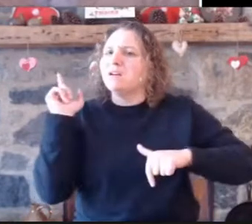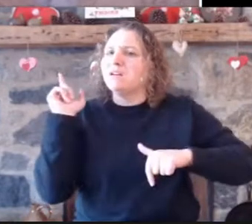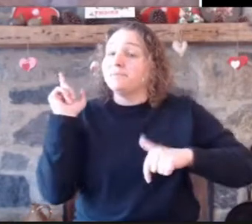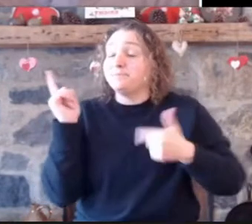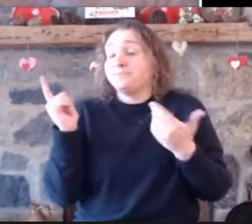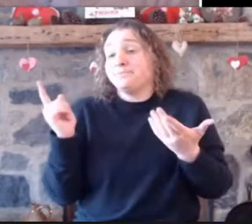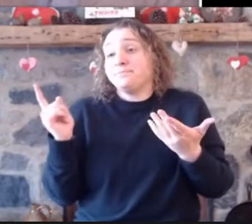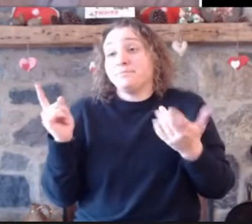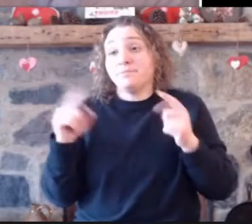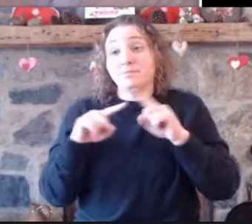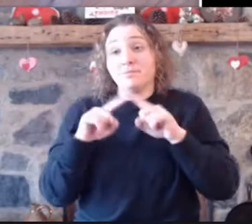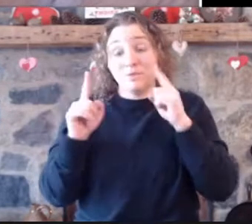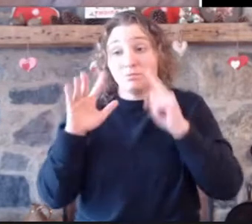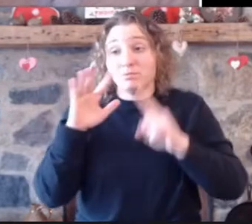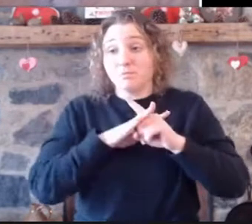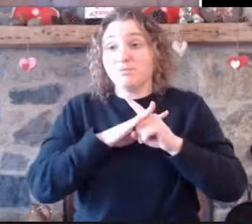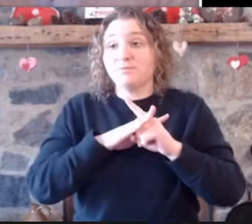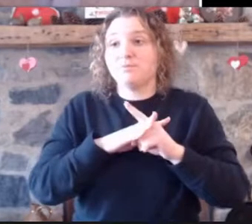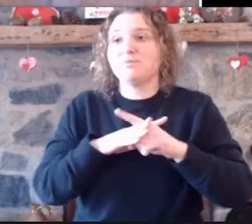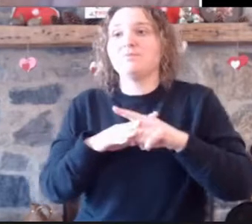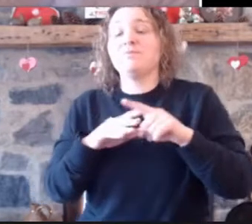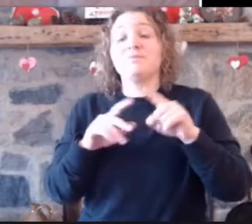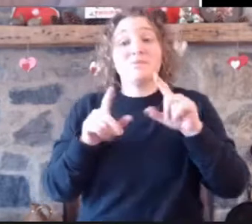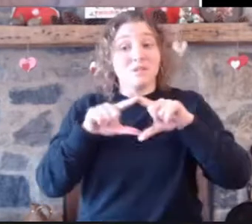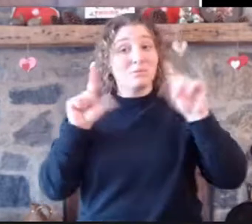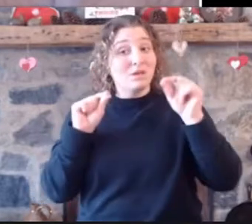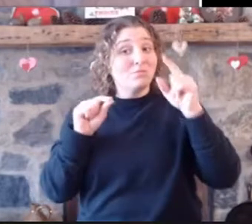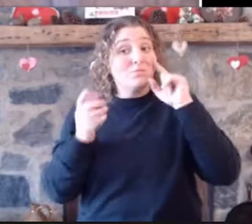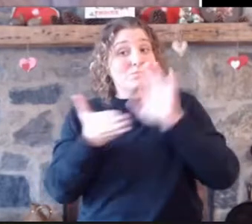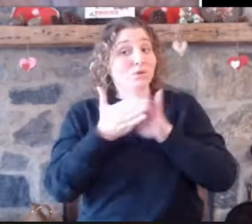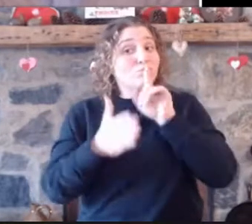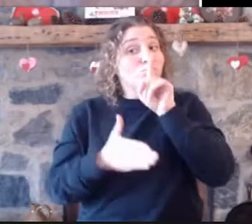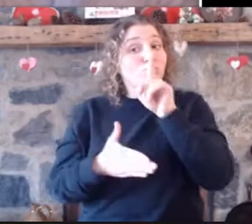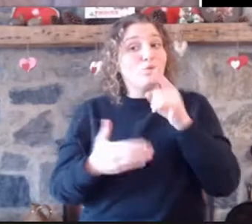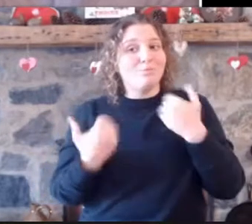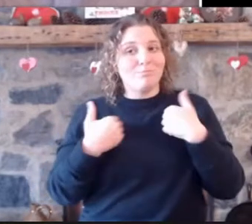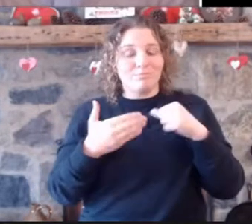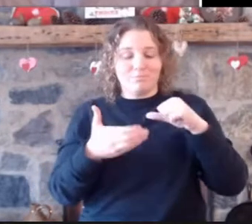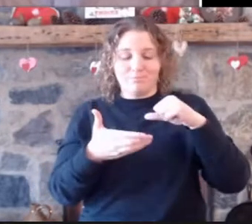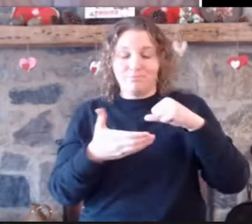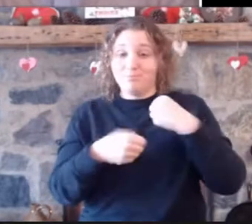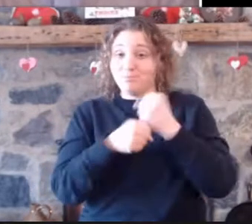But it came up nonetheless. So convinced were they, the Japanese made a stamp commemorating it.